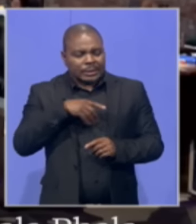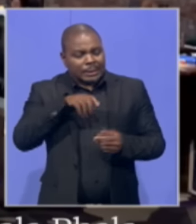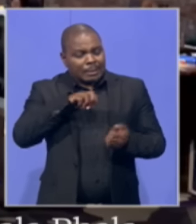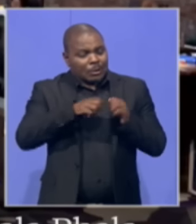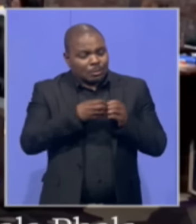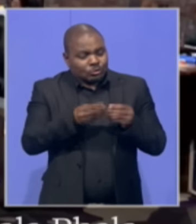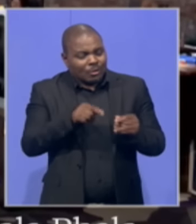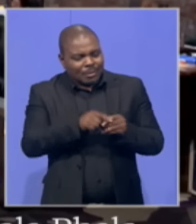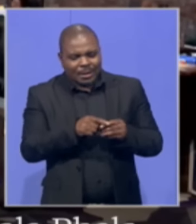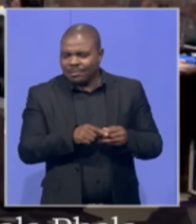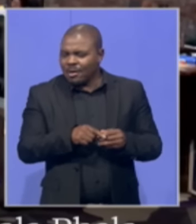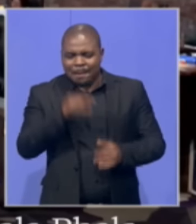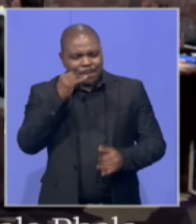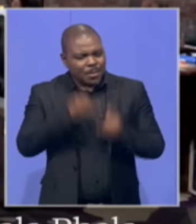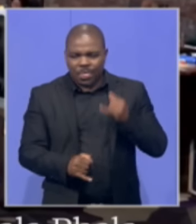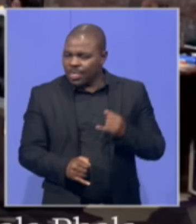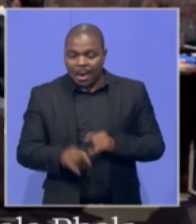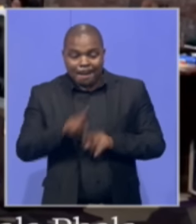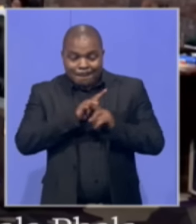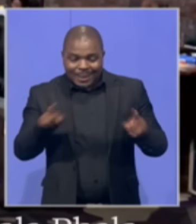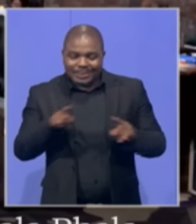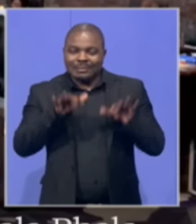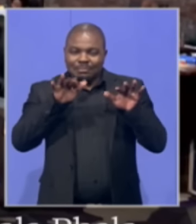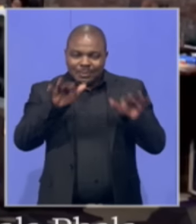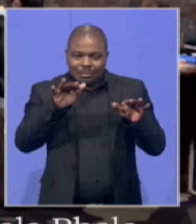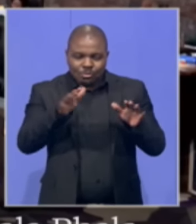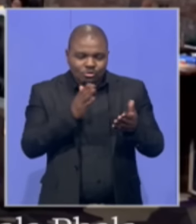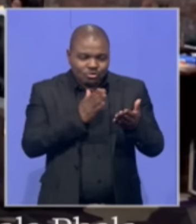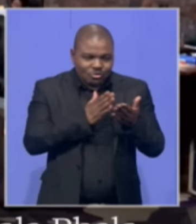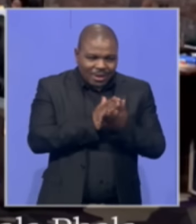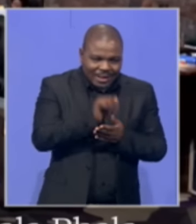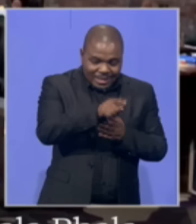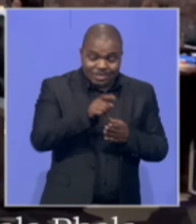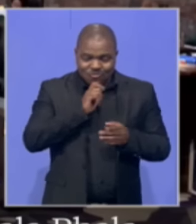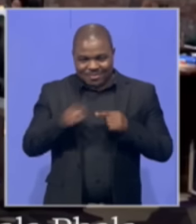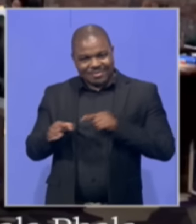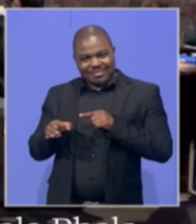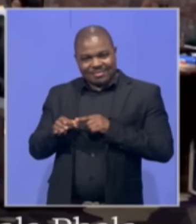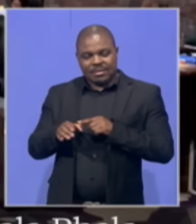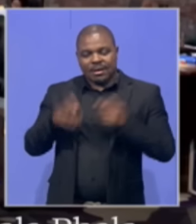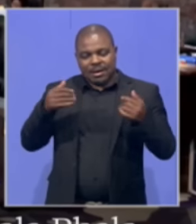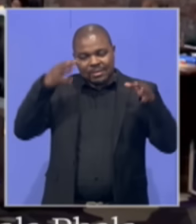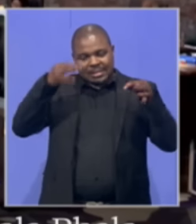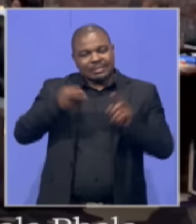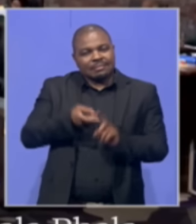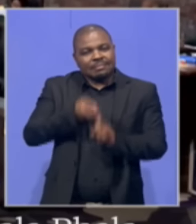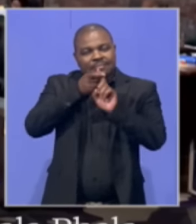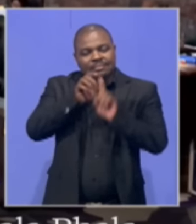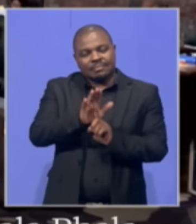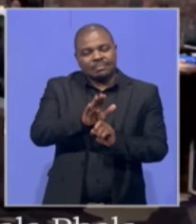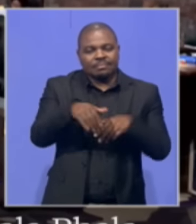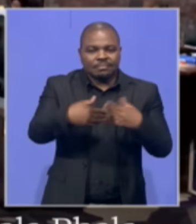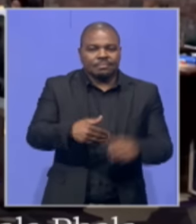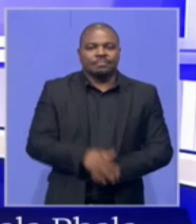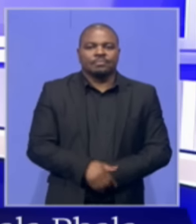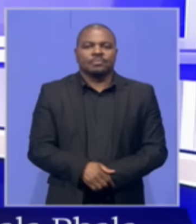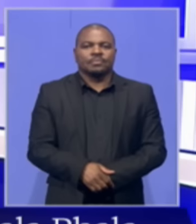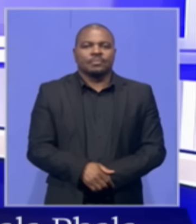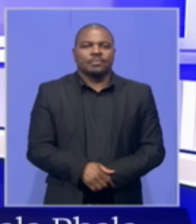bothata mme di dirisiwa go gata ka ka dithata tsa baagi ka tlholo e sekegile.